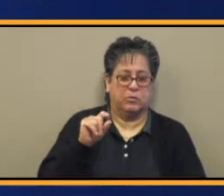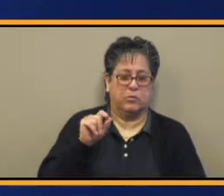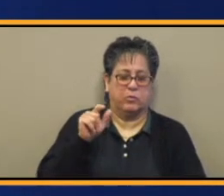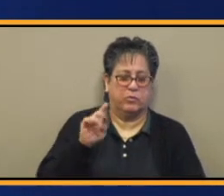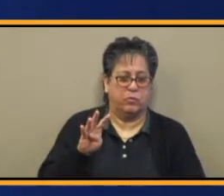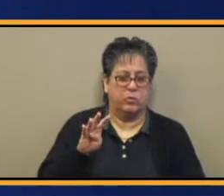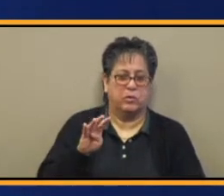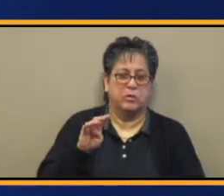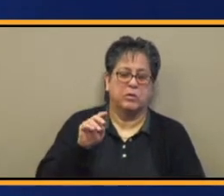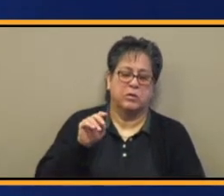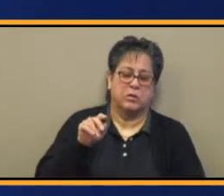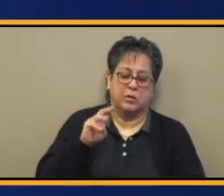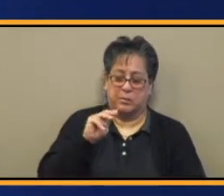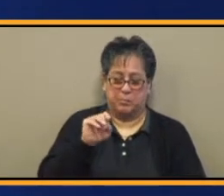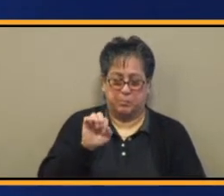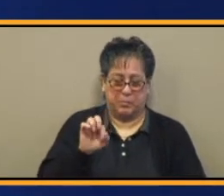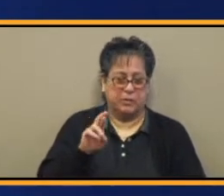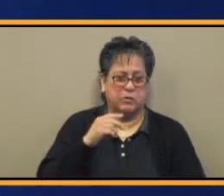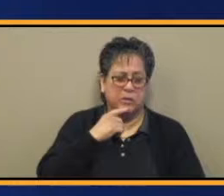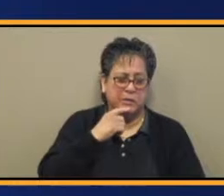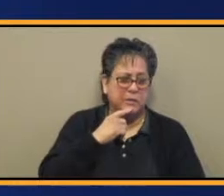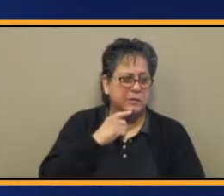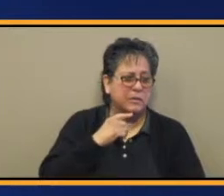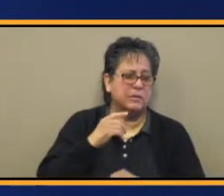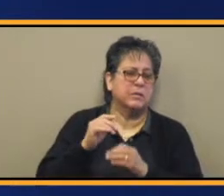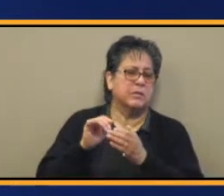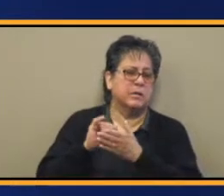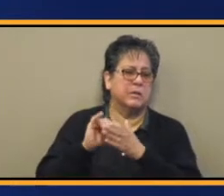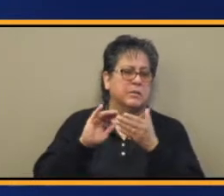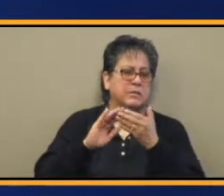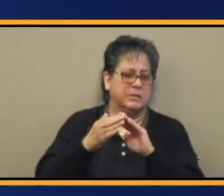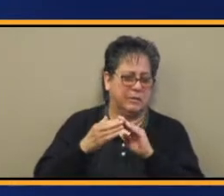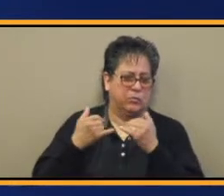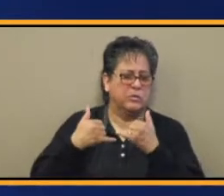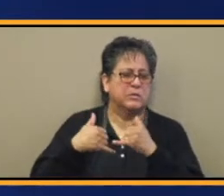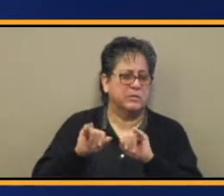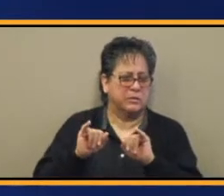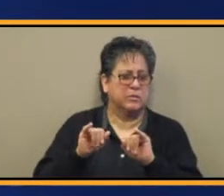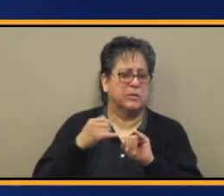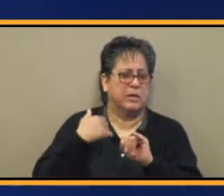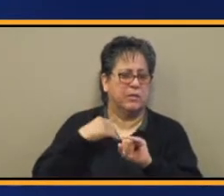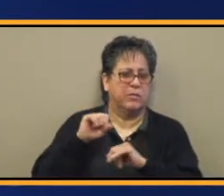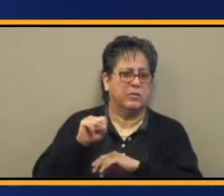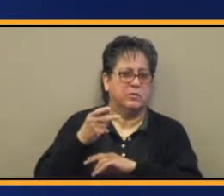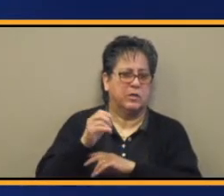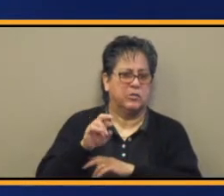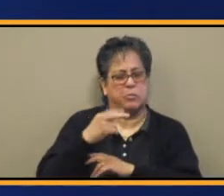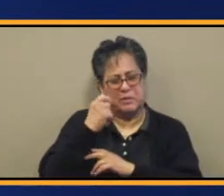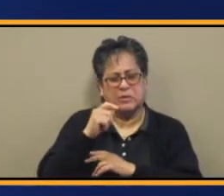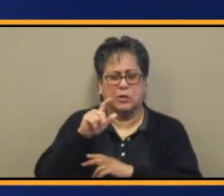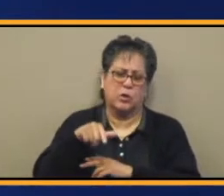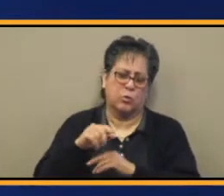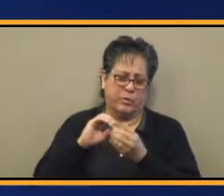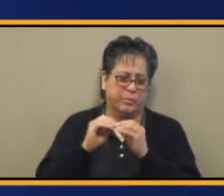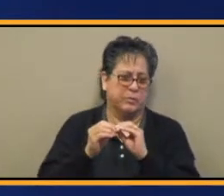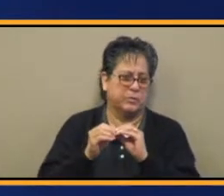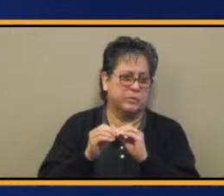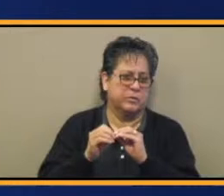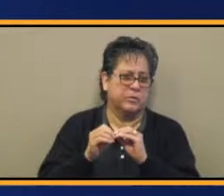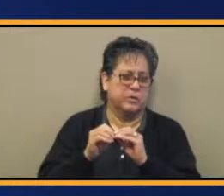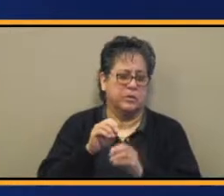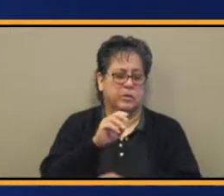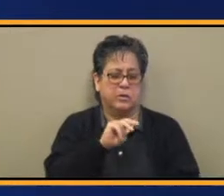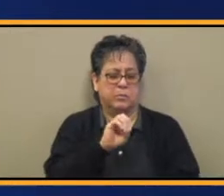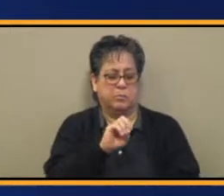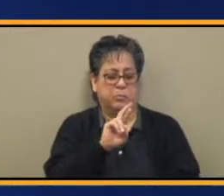Lister, you reported at a press conference that the city was closing the shelter because of the low numbers. And if Moorhead